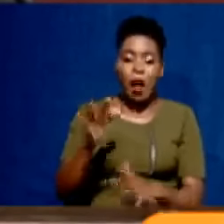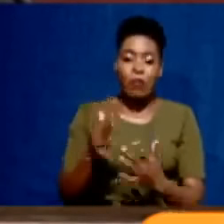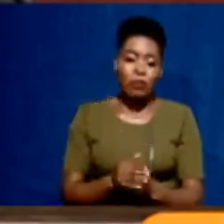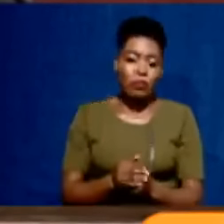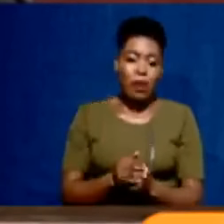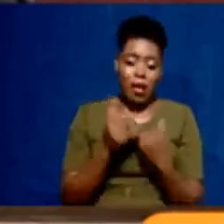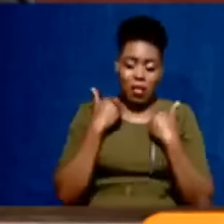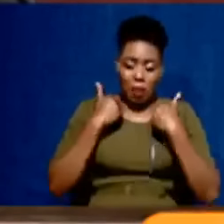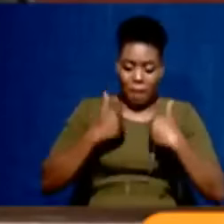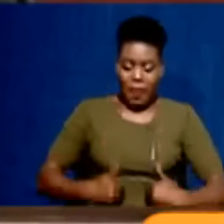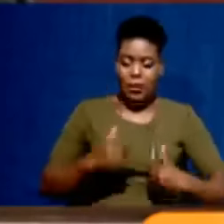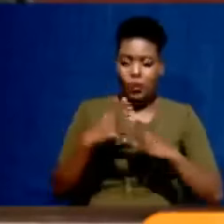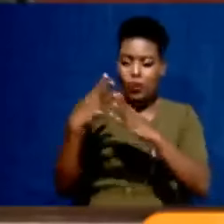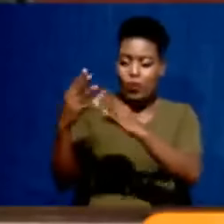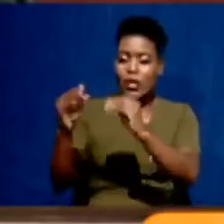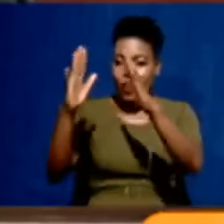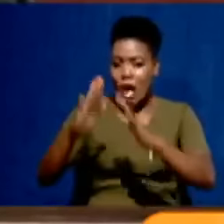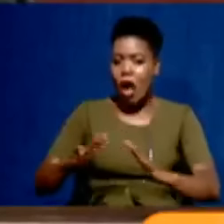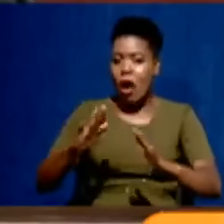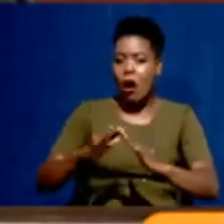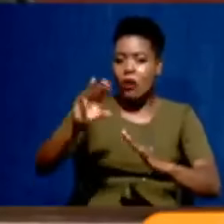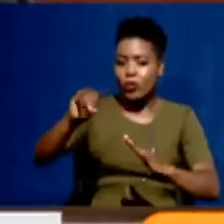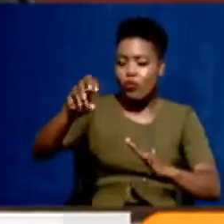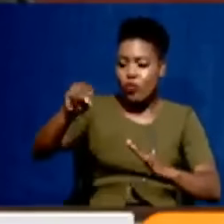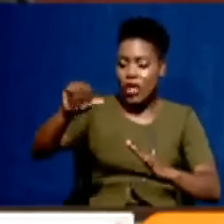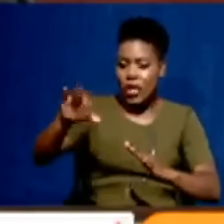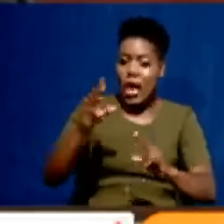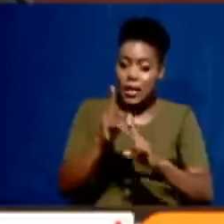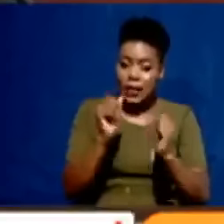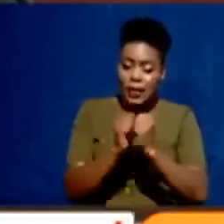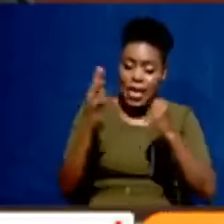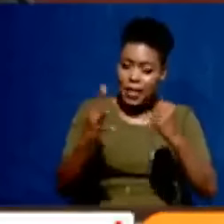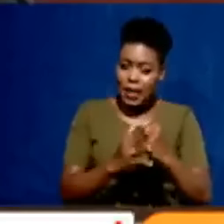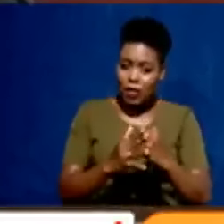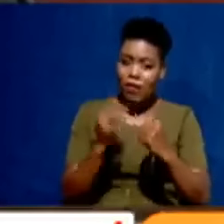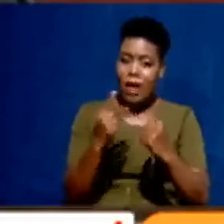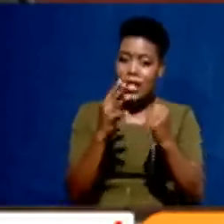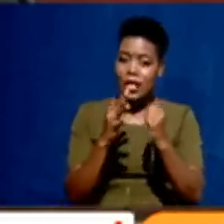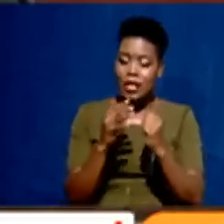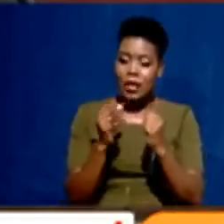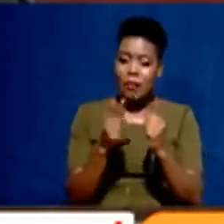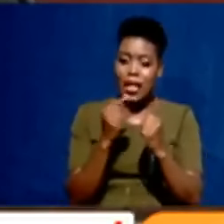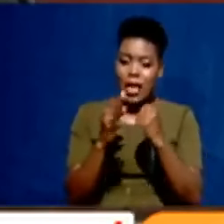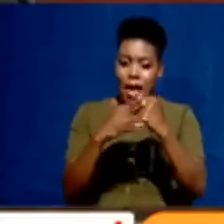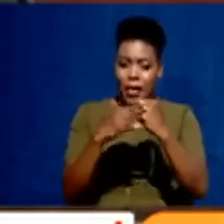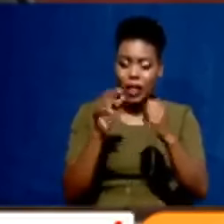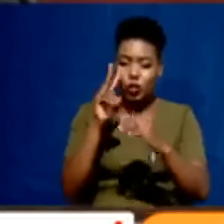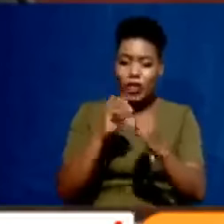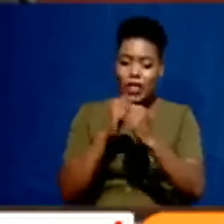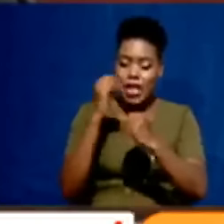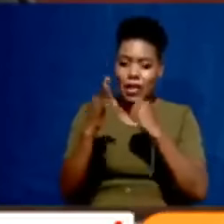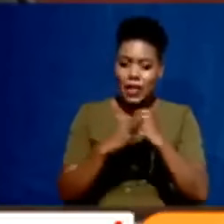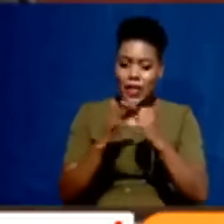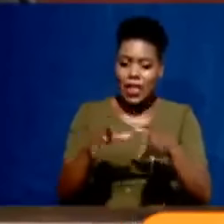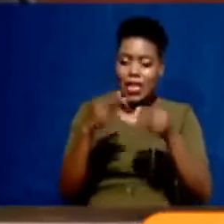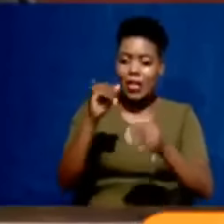the person who went to the deceased's house on 19th of September 2018 produced an